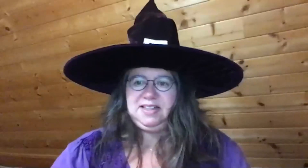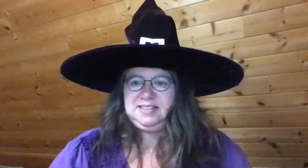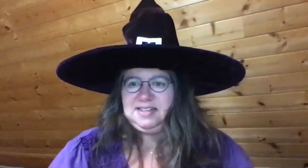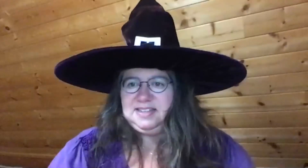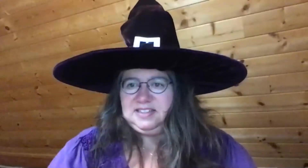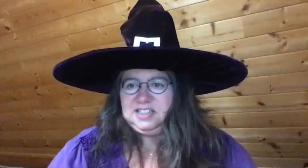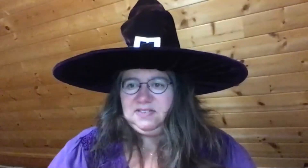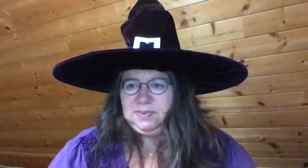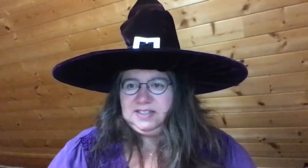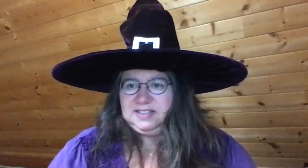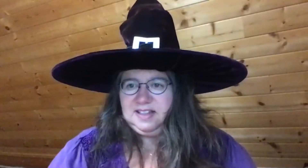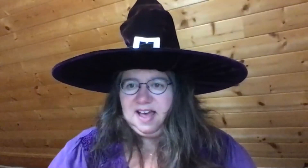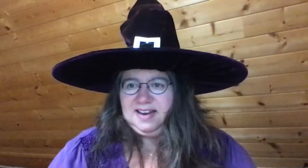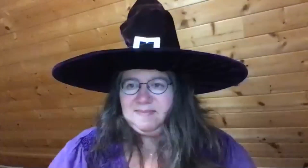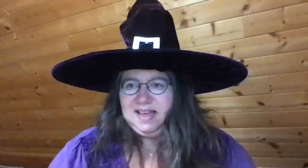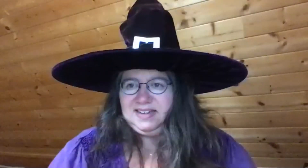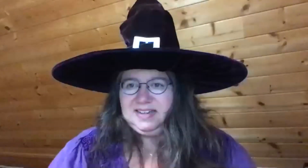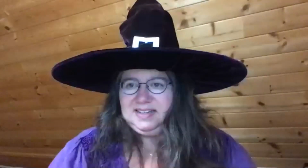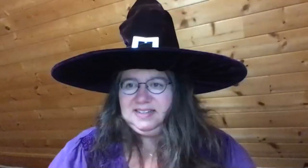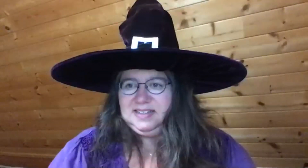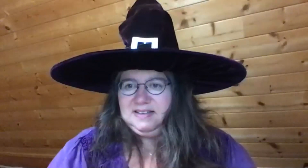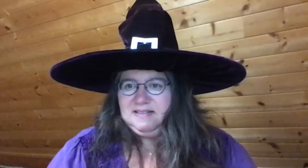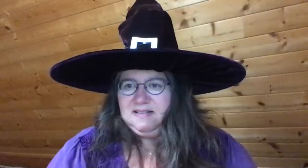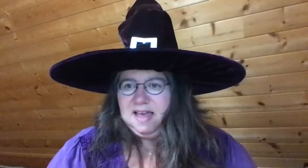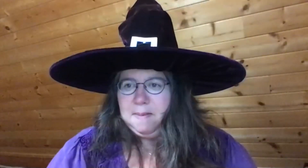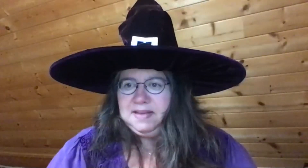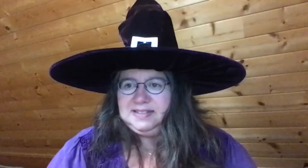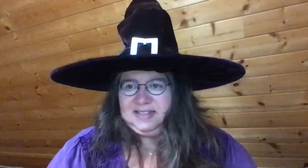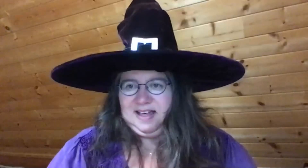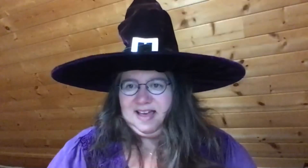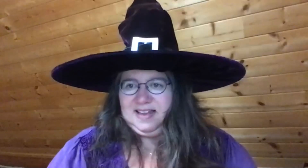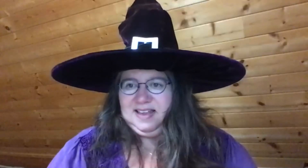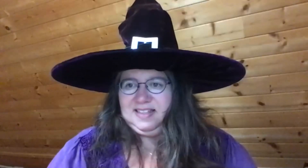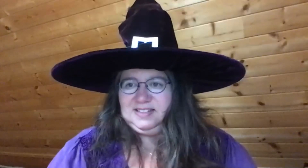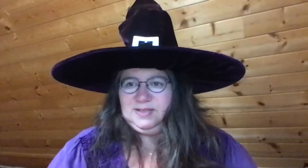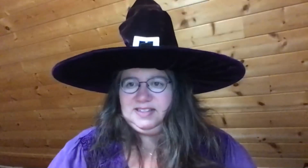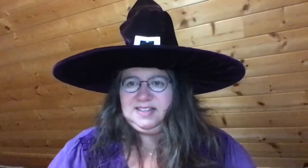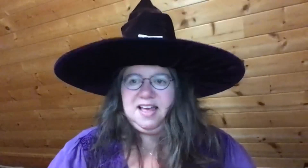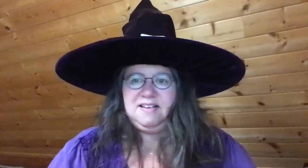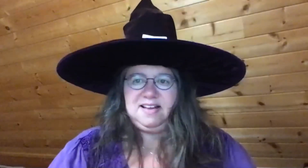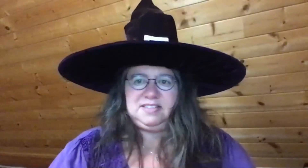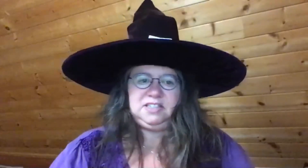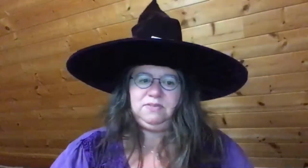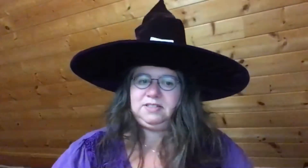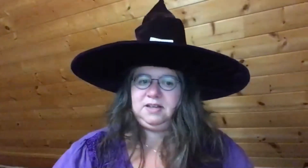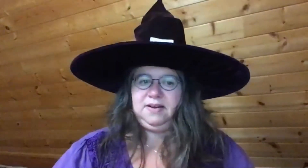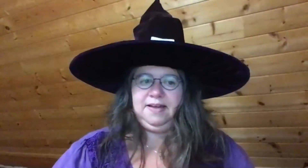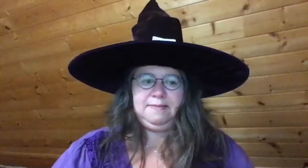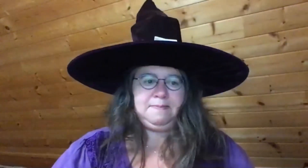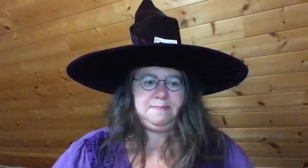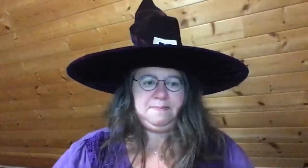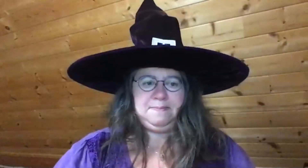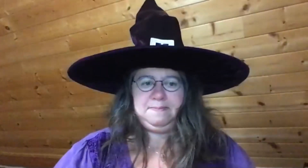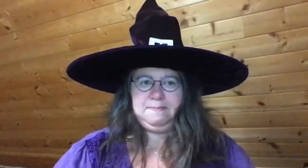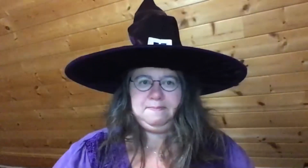Yeah, okay, let's see. I see the Shift Witch is in line, and Amanda M is in line, and then Susie is in line. All right, the Shift Witch, go